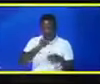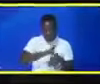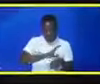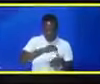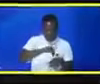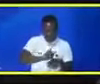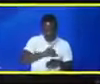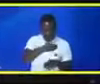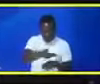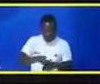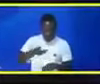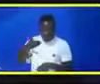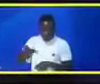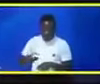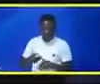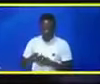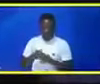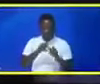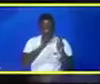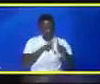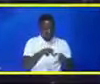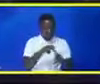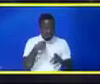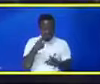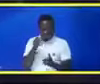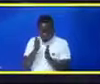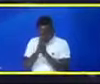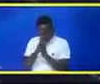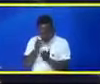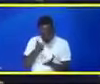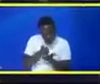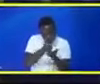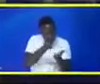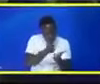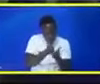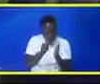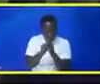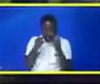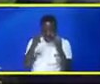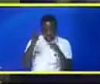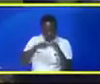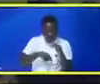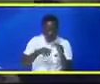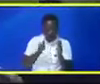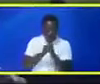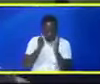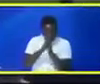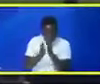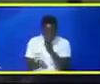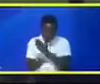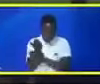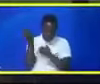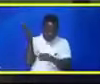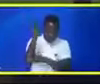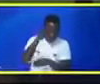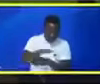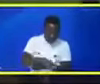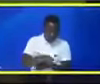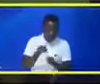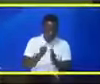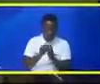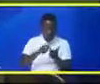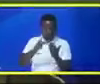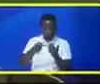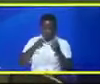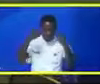and continues to invite, for the intercessors that may never be seen, who pray day and night that his program comes